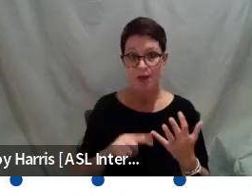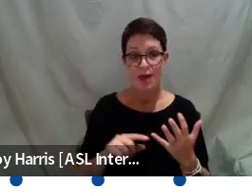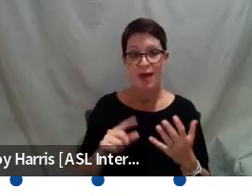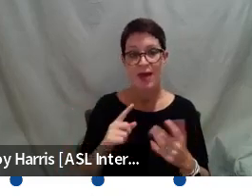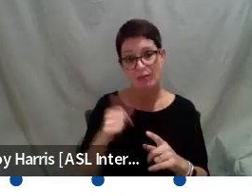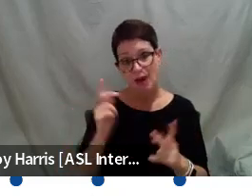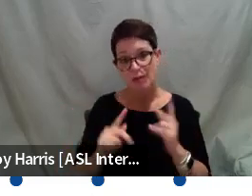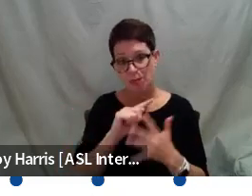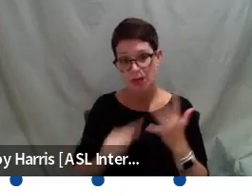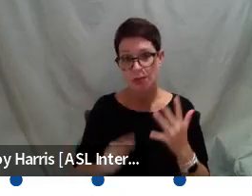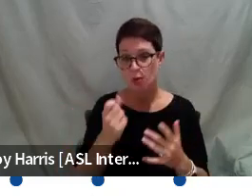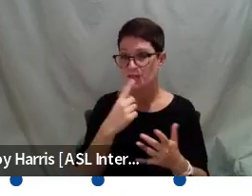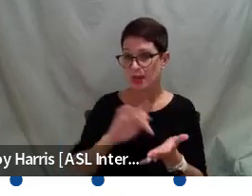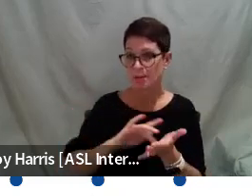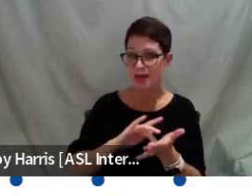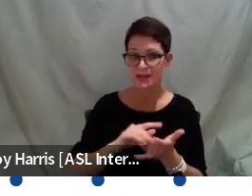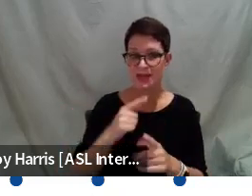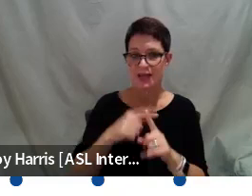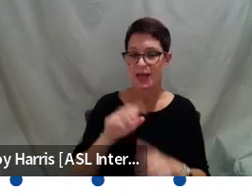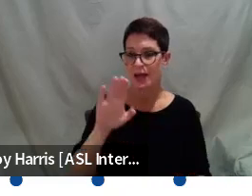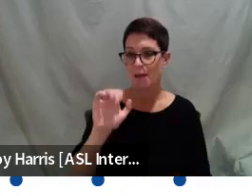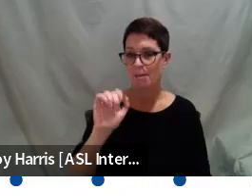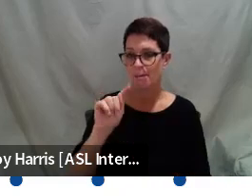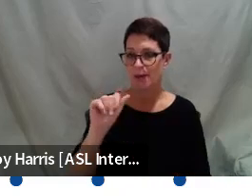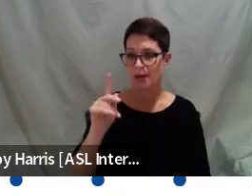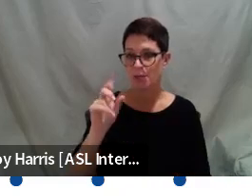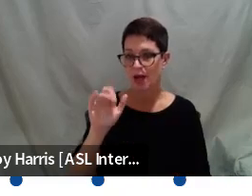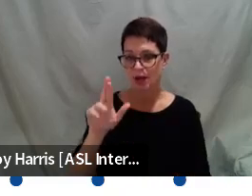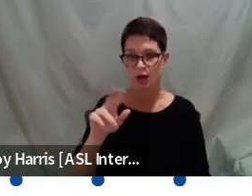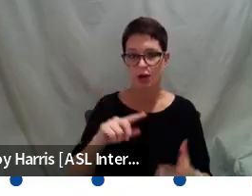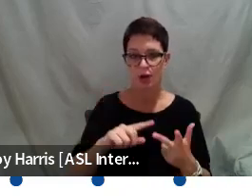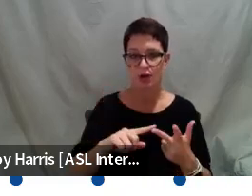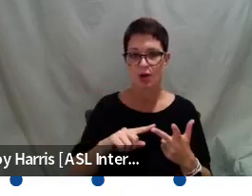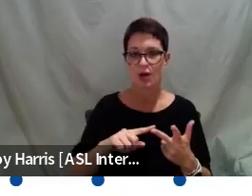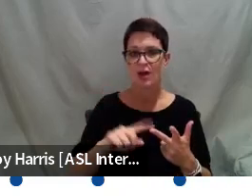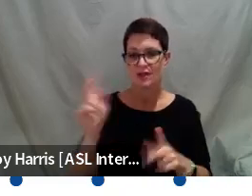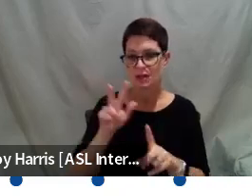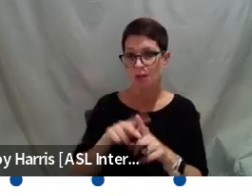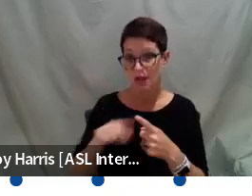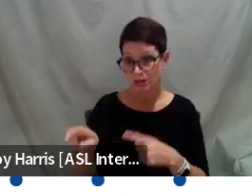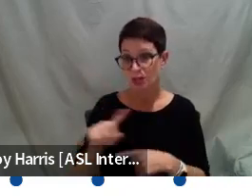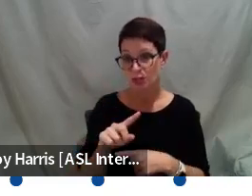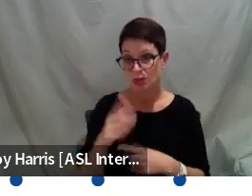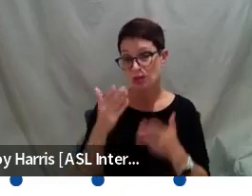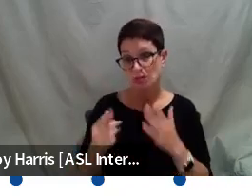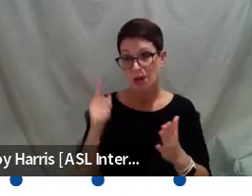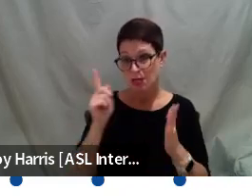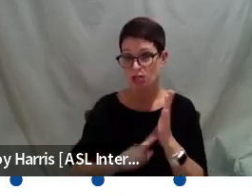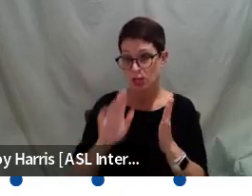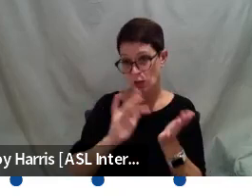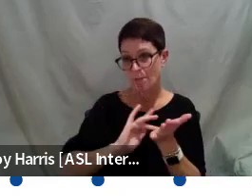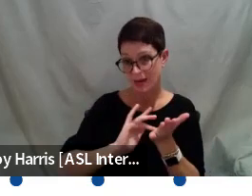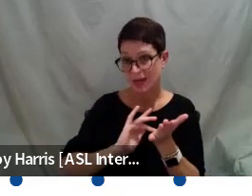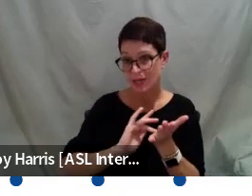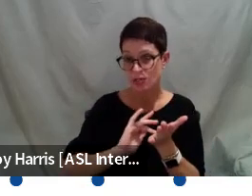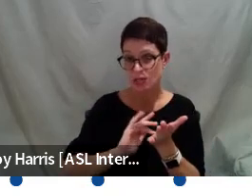for those who take some medications like beta blockers. And if this applies to you, and you might look at your medication